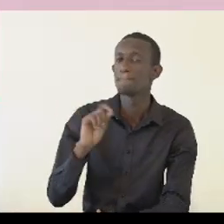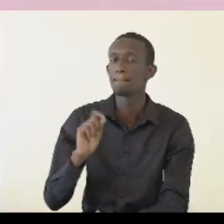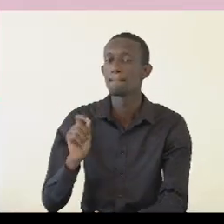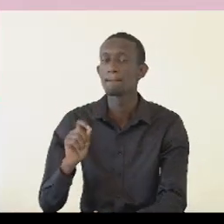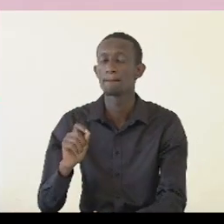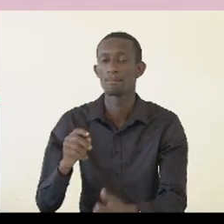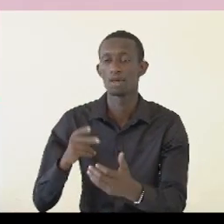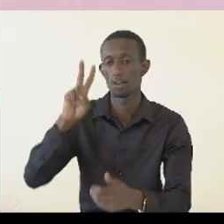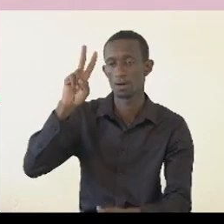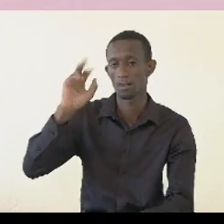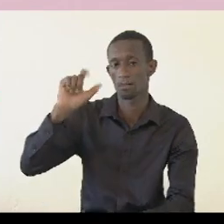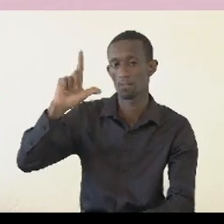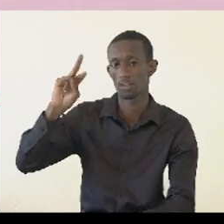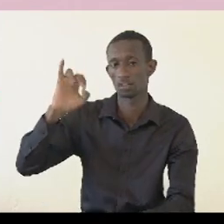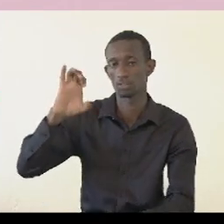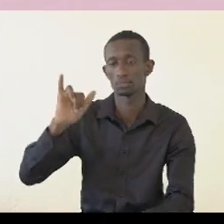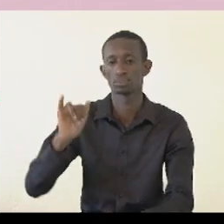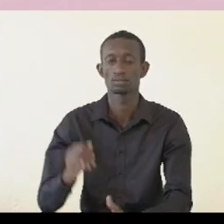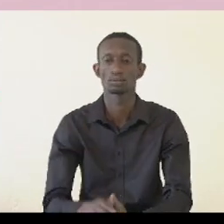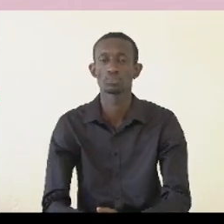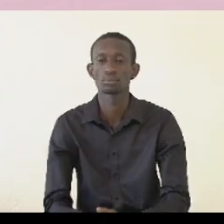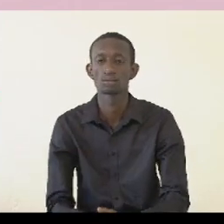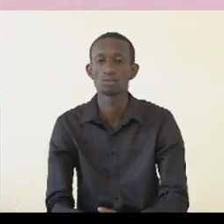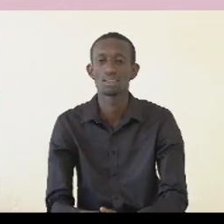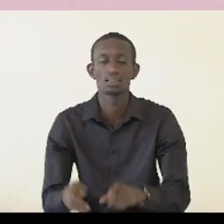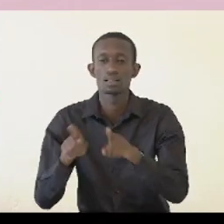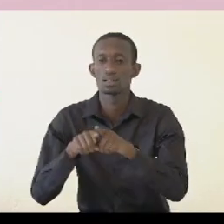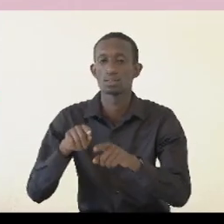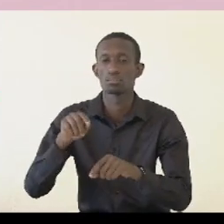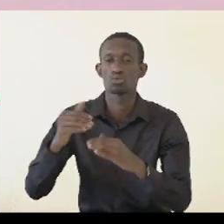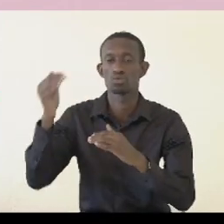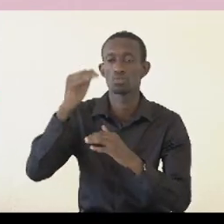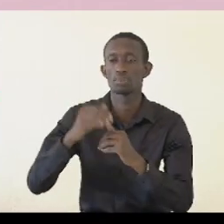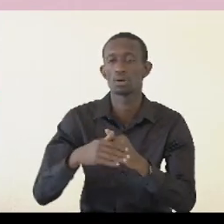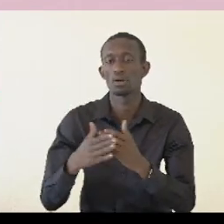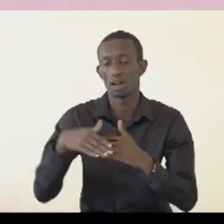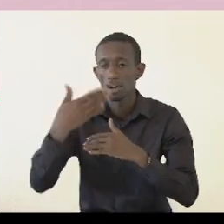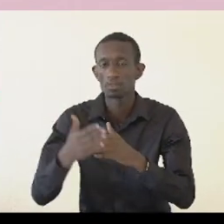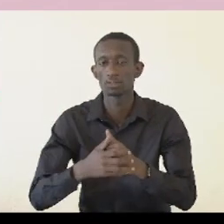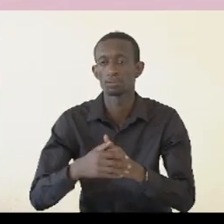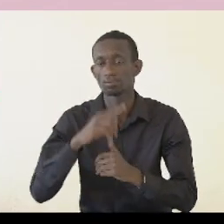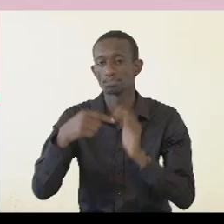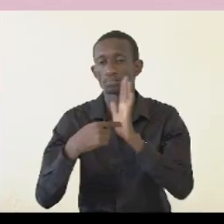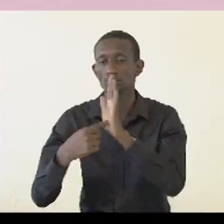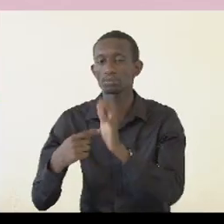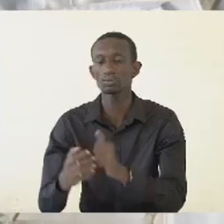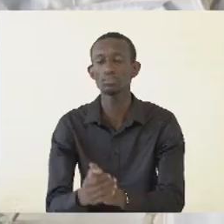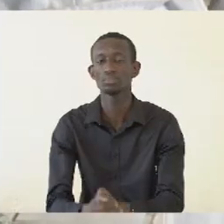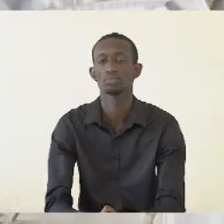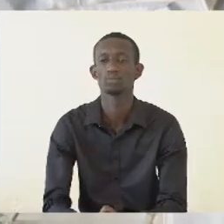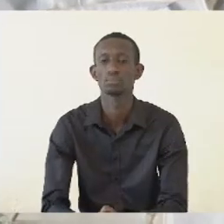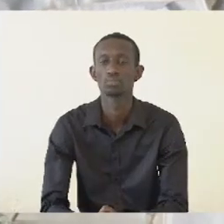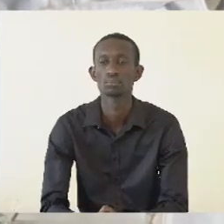as superscripts after each symbol. The symbol we have here, it is sodium